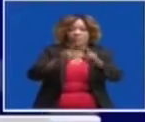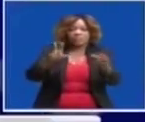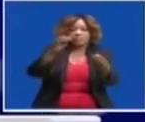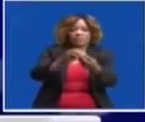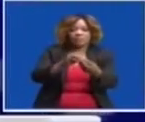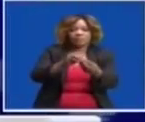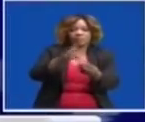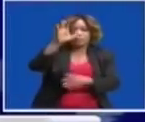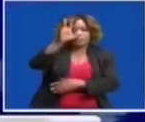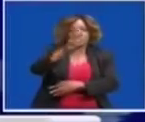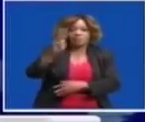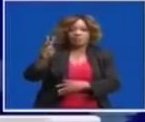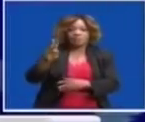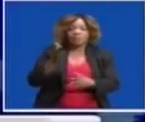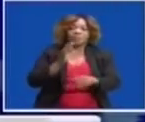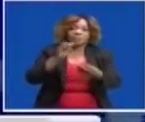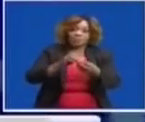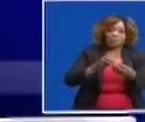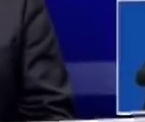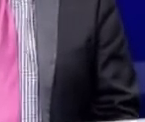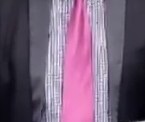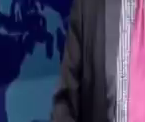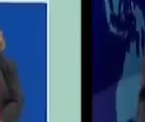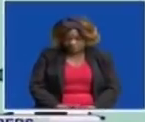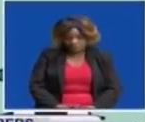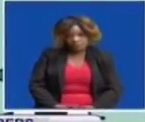in Western Province. More after this message.